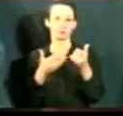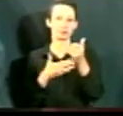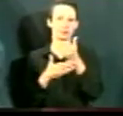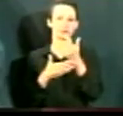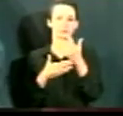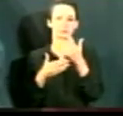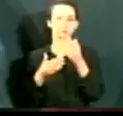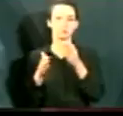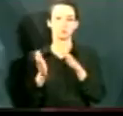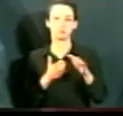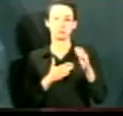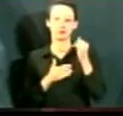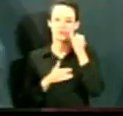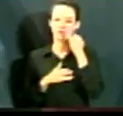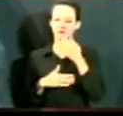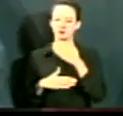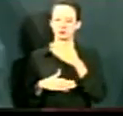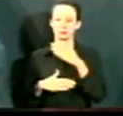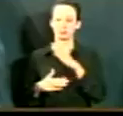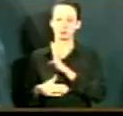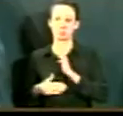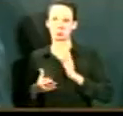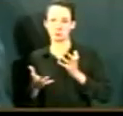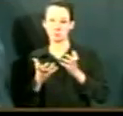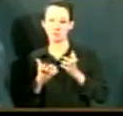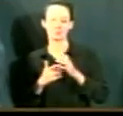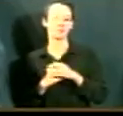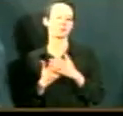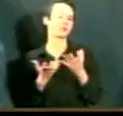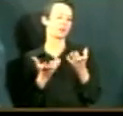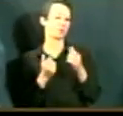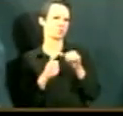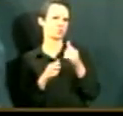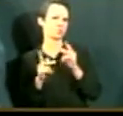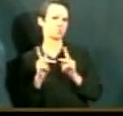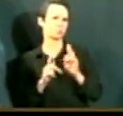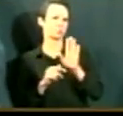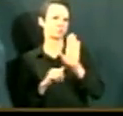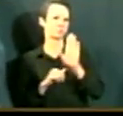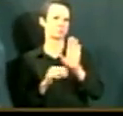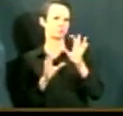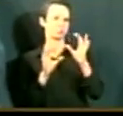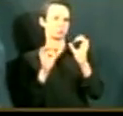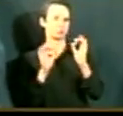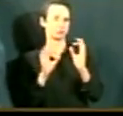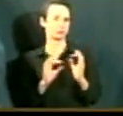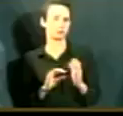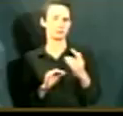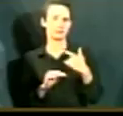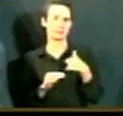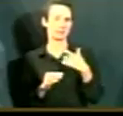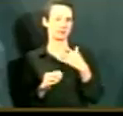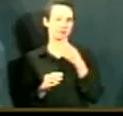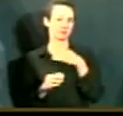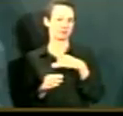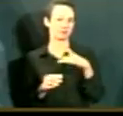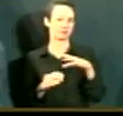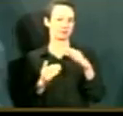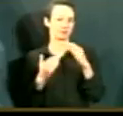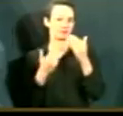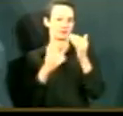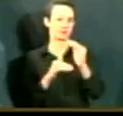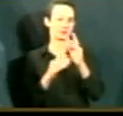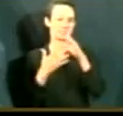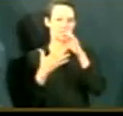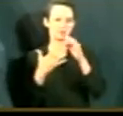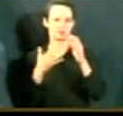so. I would like to hear feedback from other people, but I am not in favor of limiting the choices of our employees.